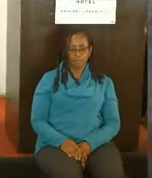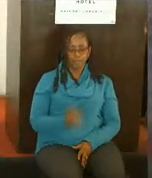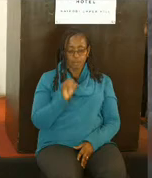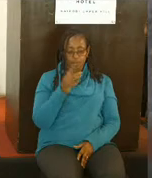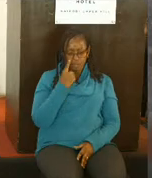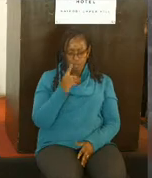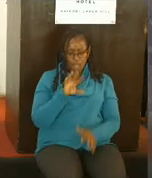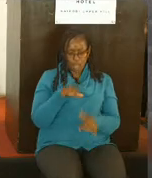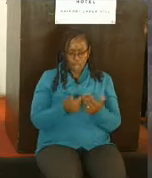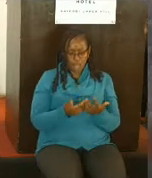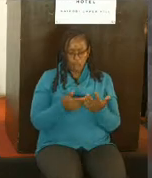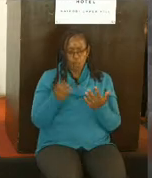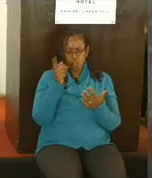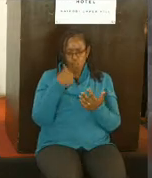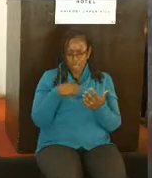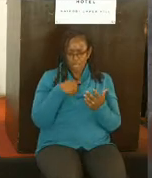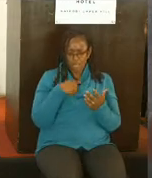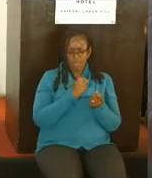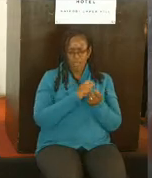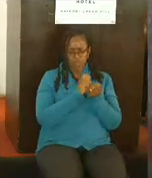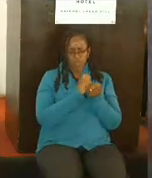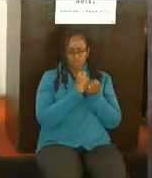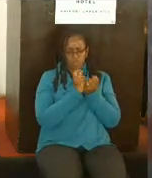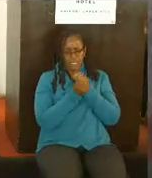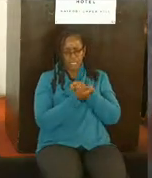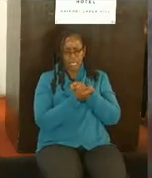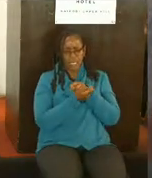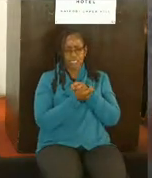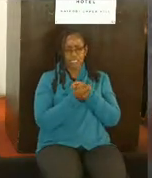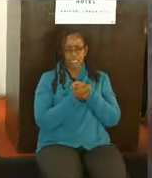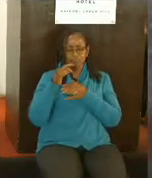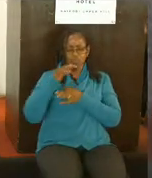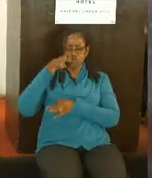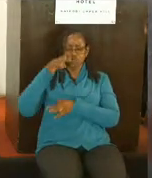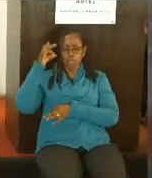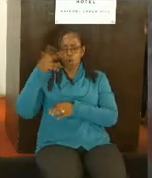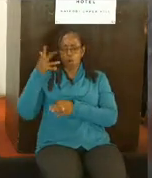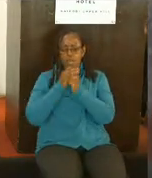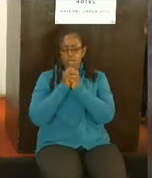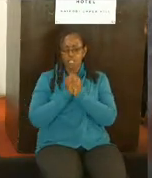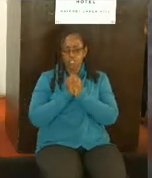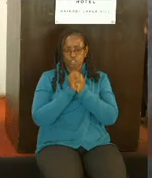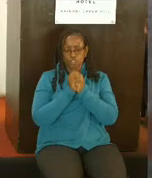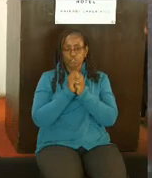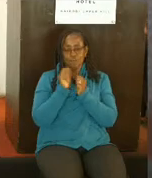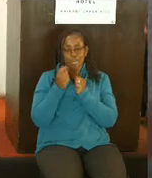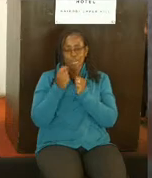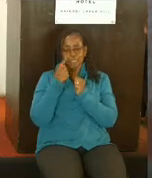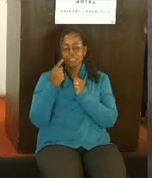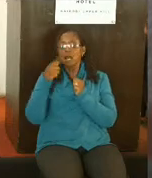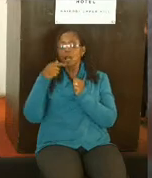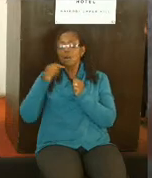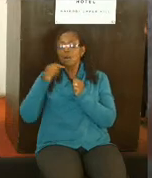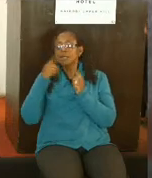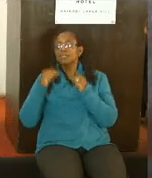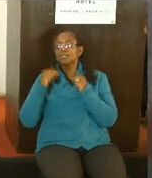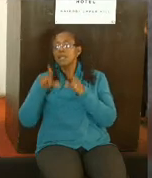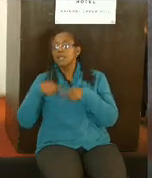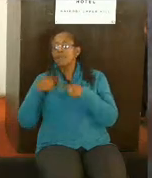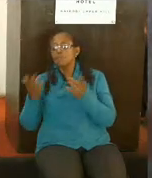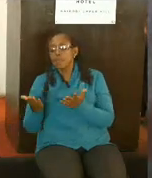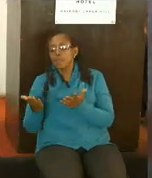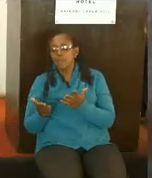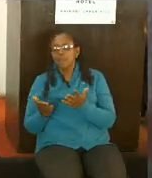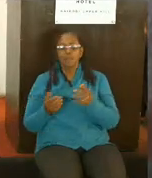we have translated spirituality or religion these days you can see where our pastors live and where